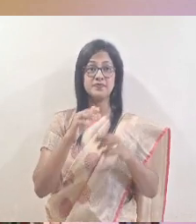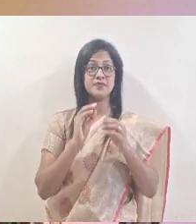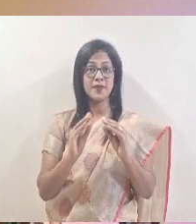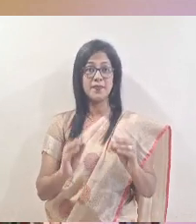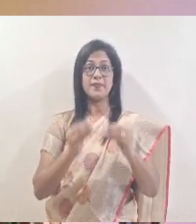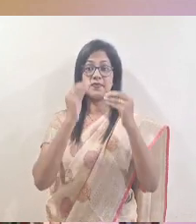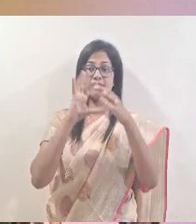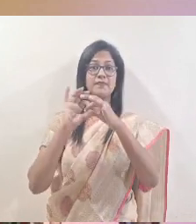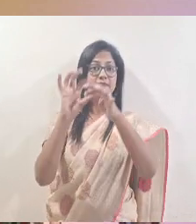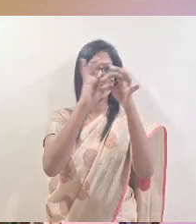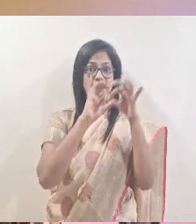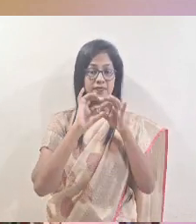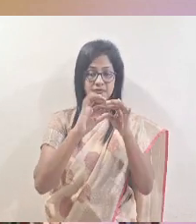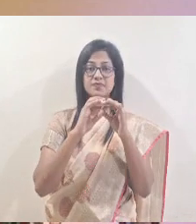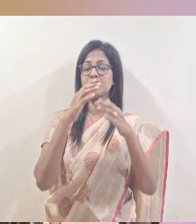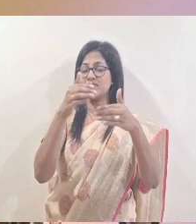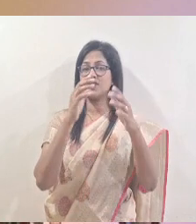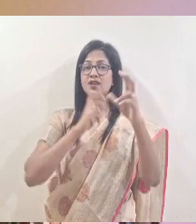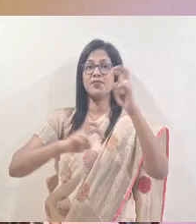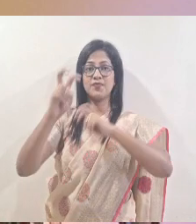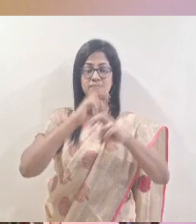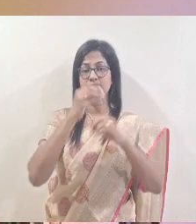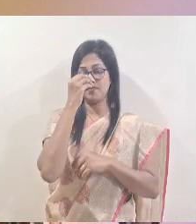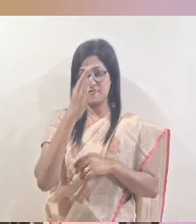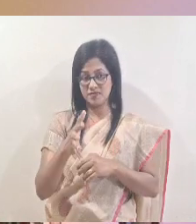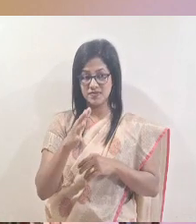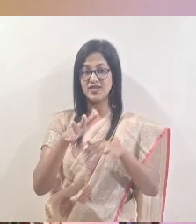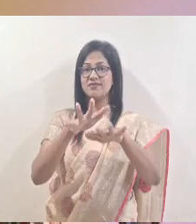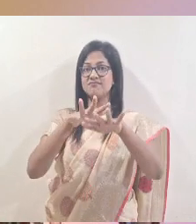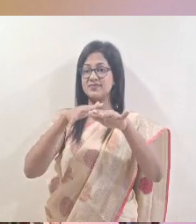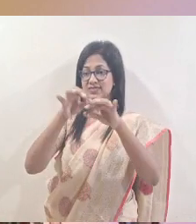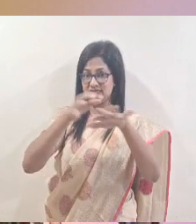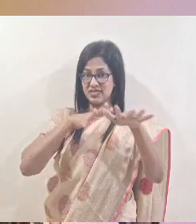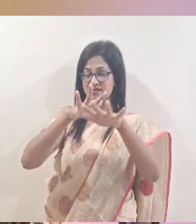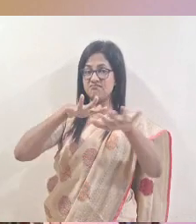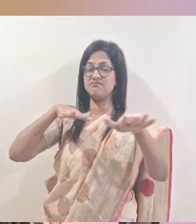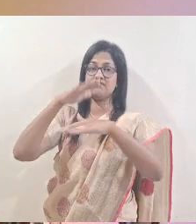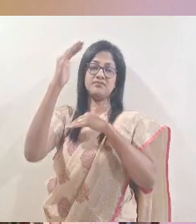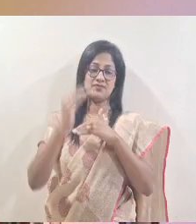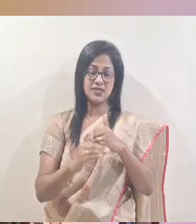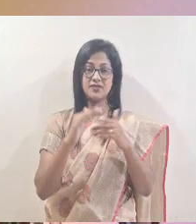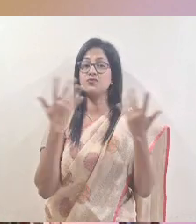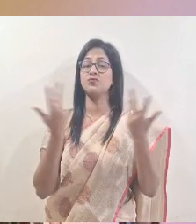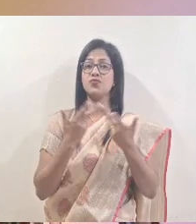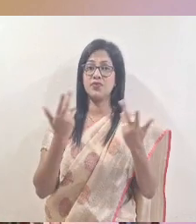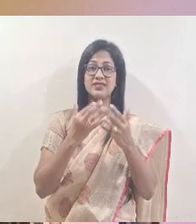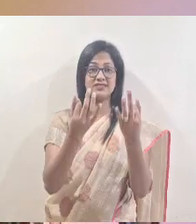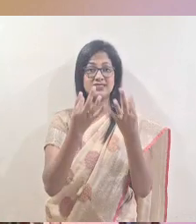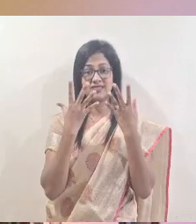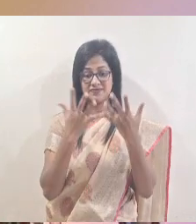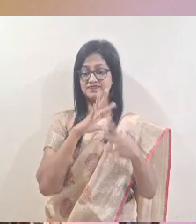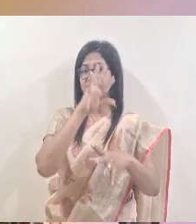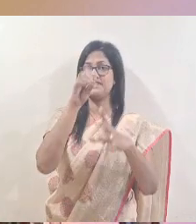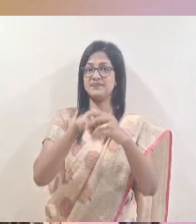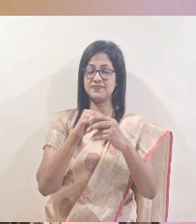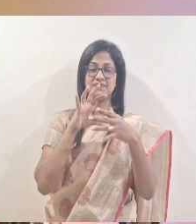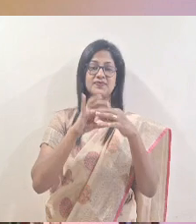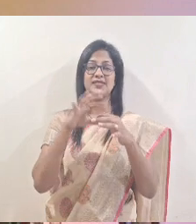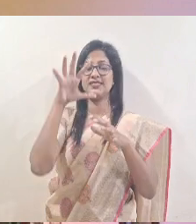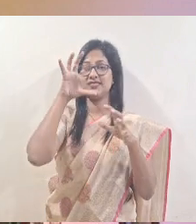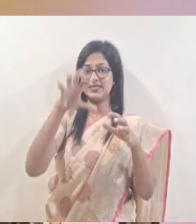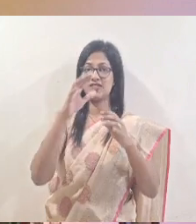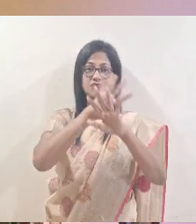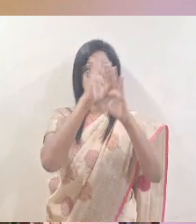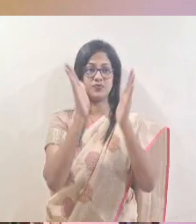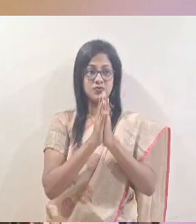improves connection, making commuting easier and decrease traffic congestion in the city, all while making a significant contribution to the